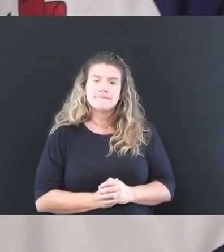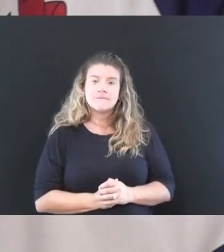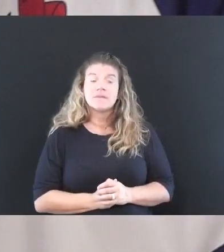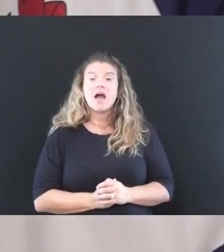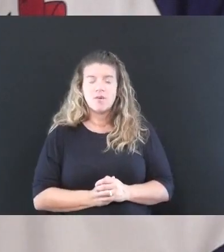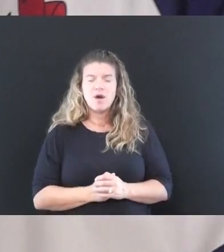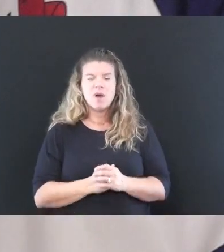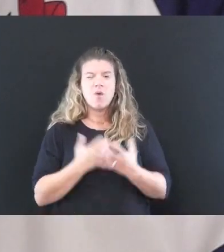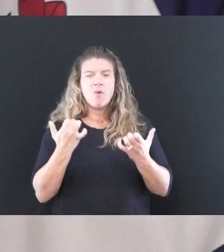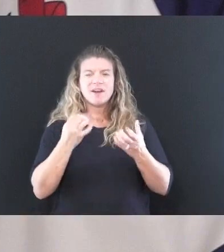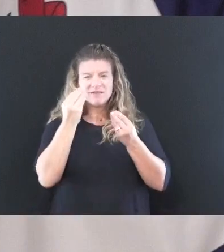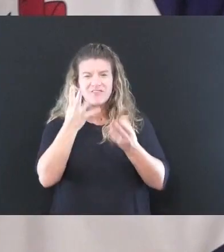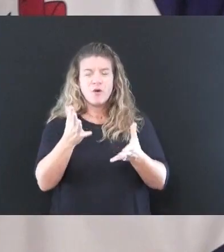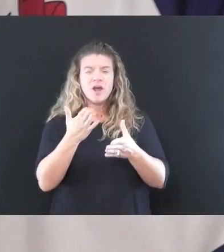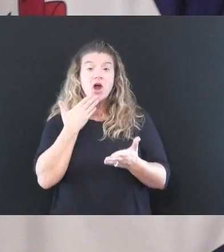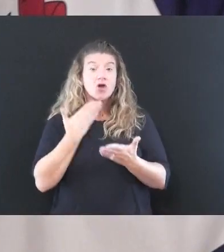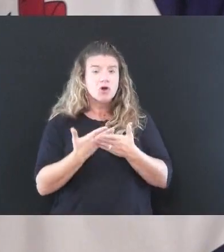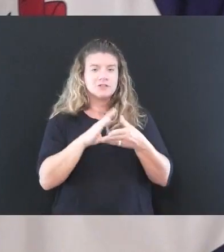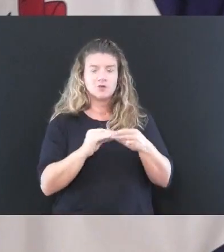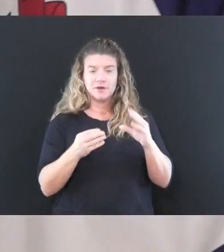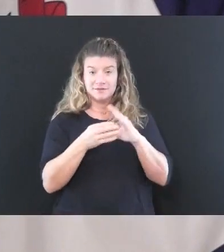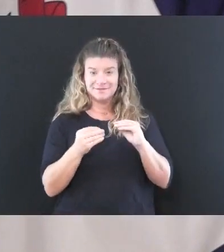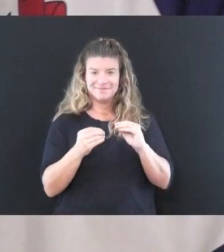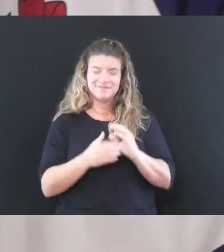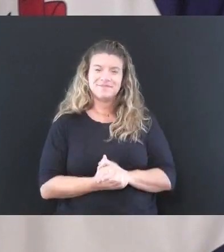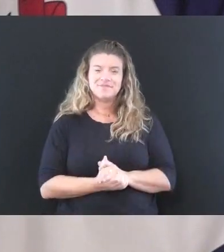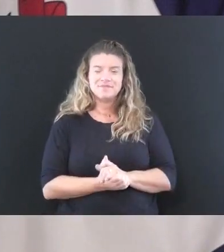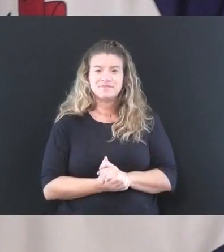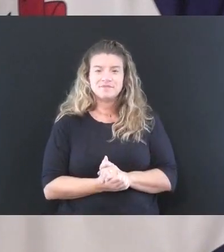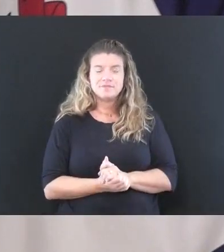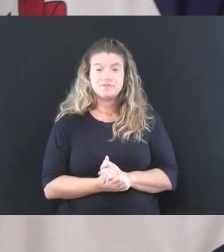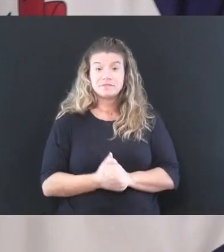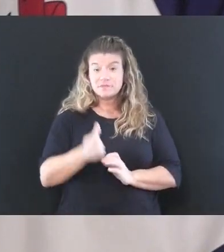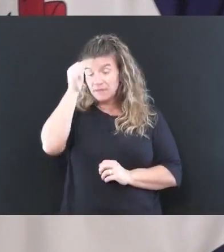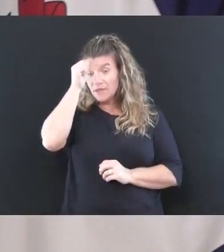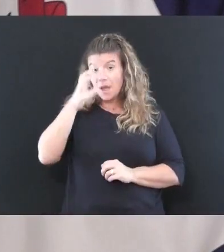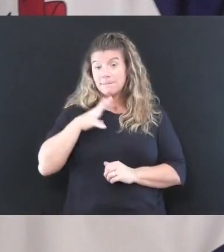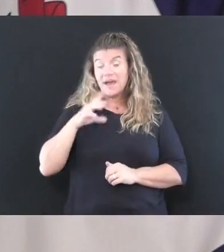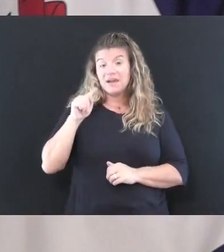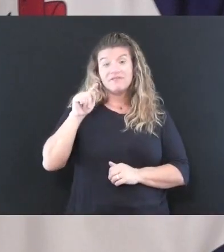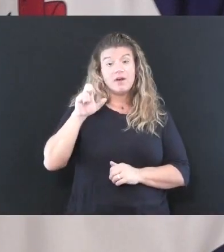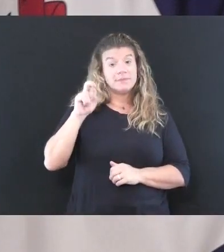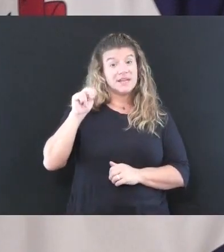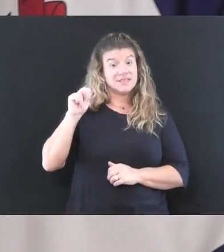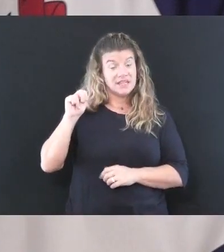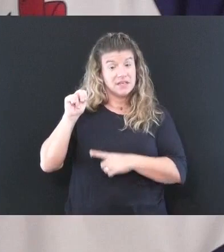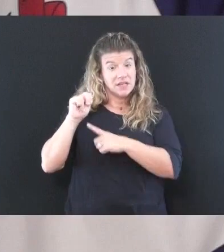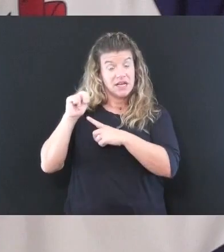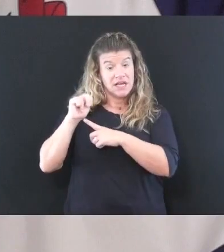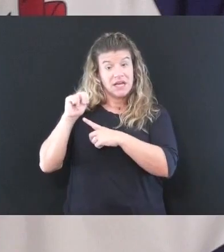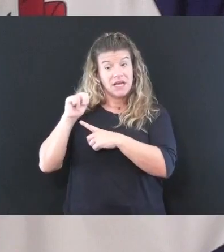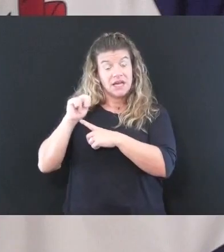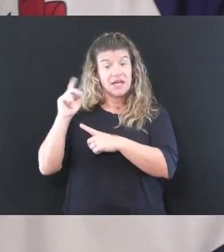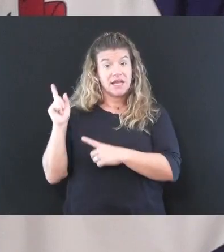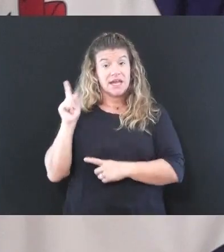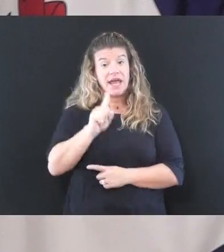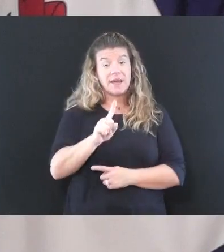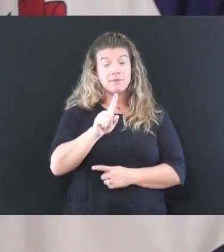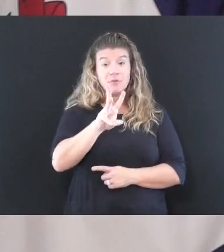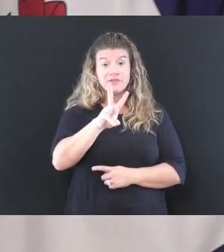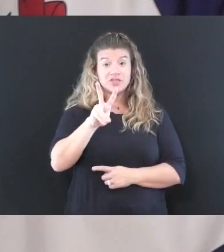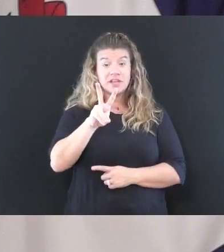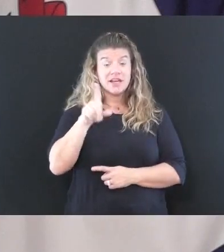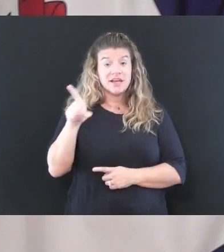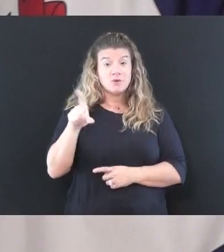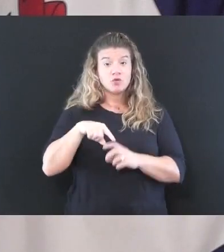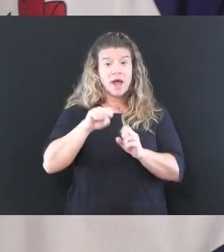good story, and then I'll be done. A man from Tennessee came to West Virginia to kayak, and